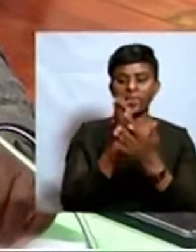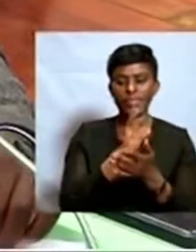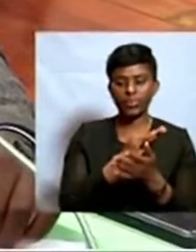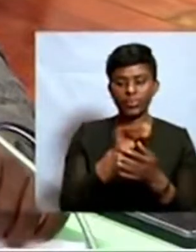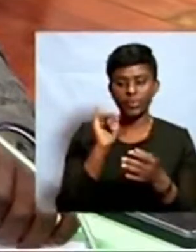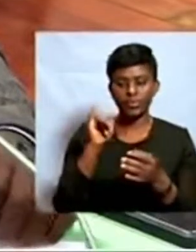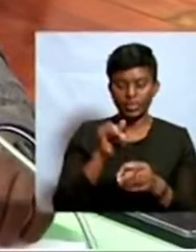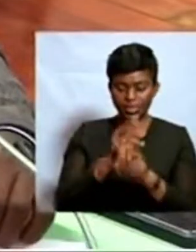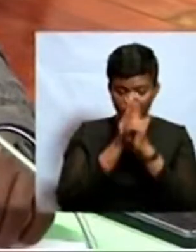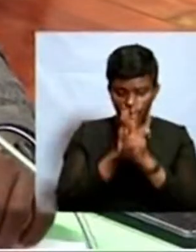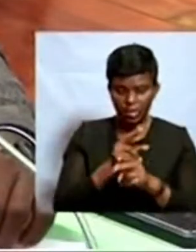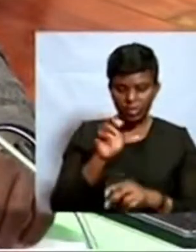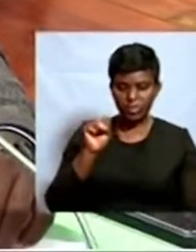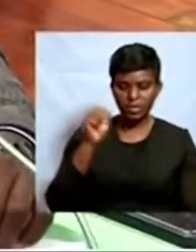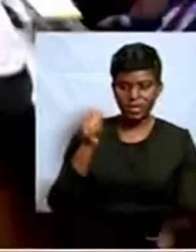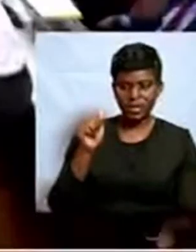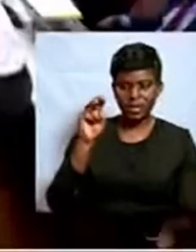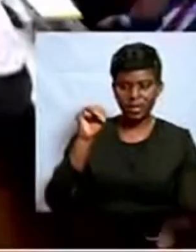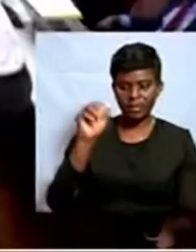Yes, Honorable Samakai.